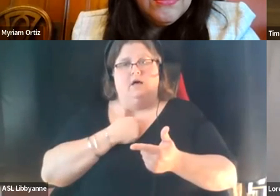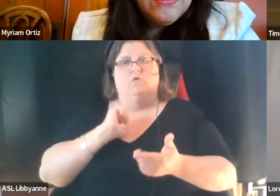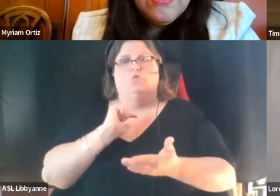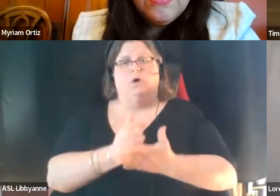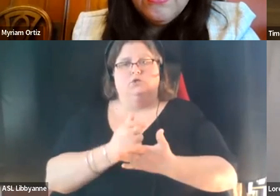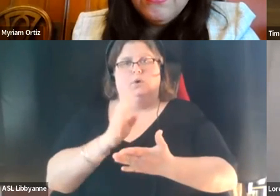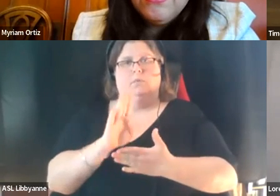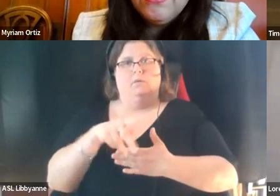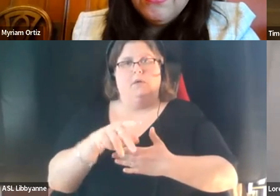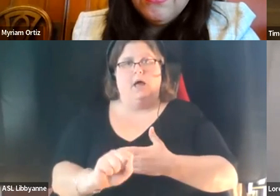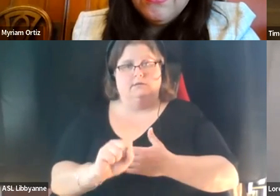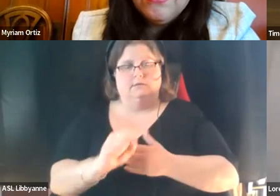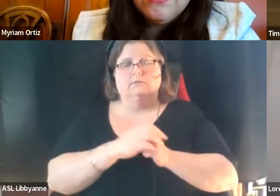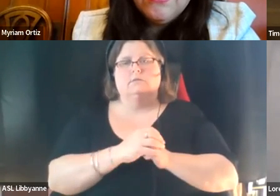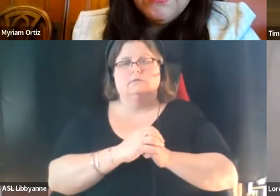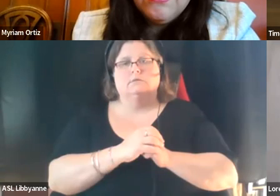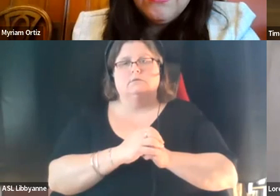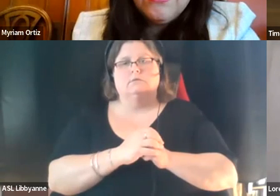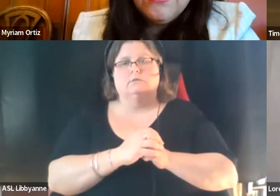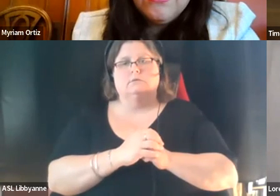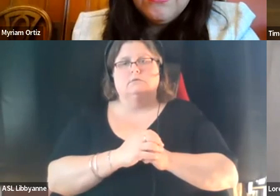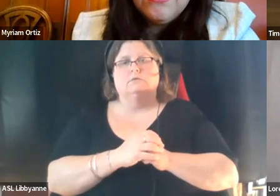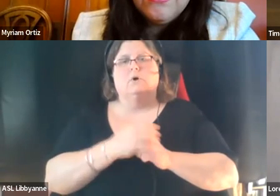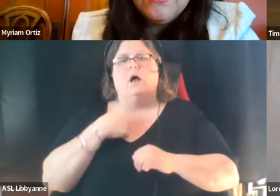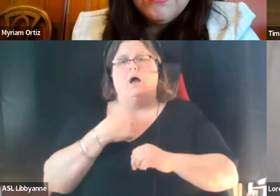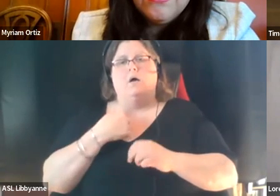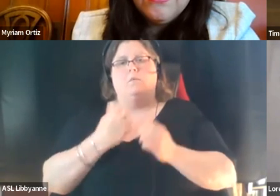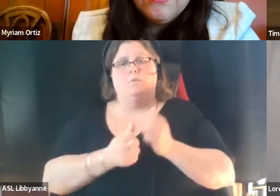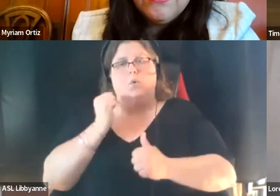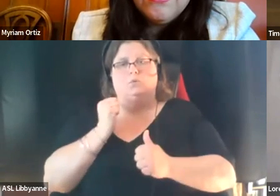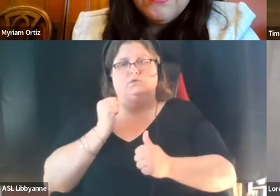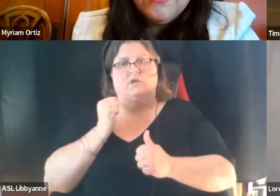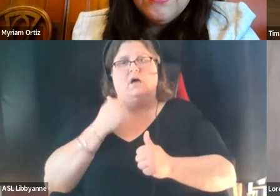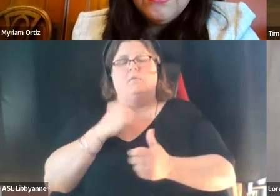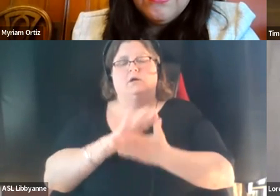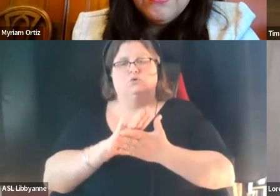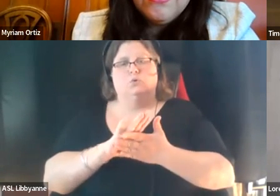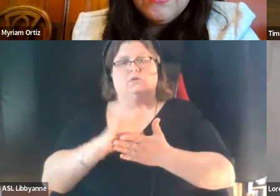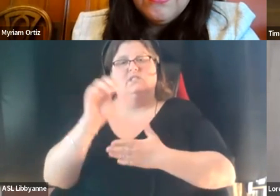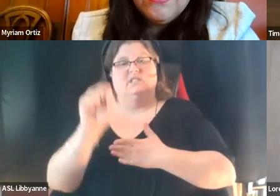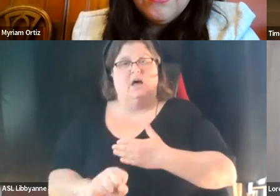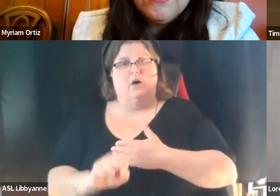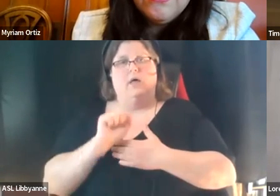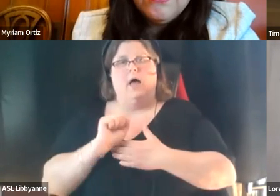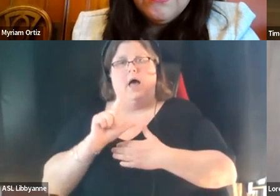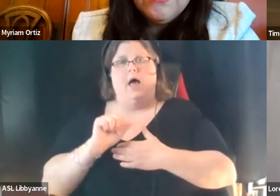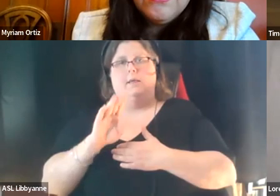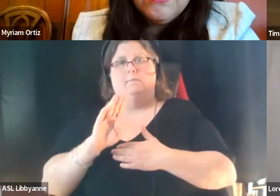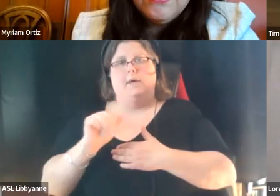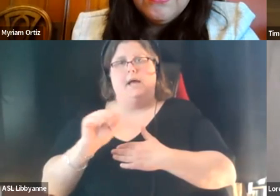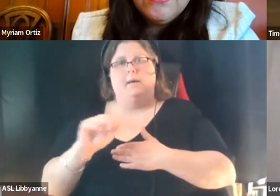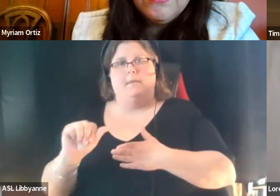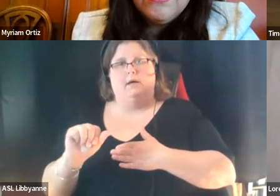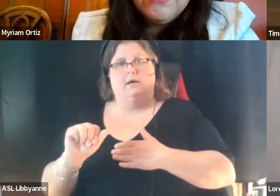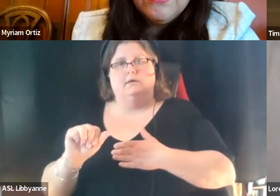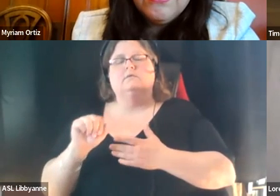Public School, but I also attended most of my years down south in Alabama in schools. So